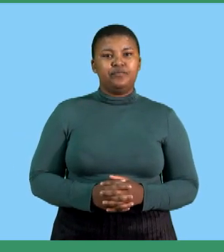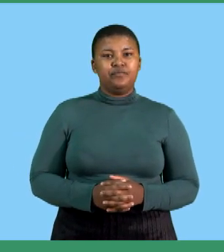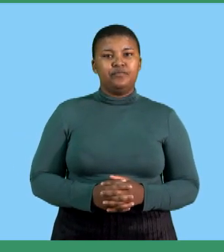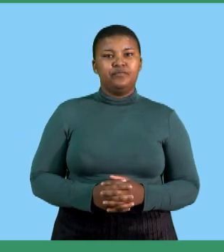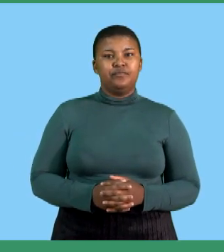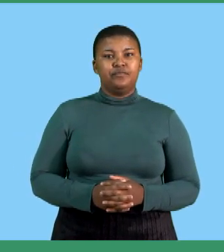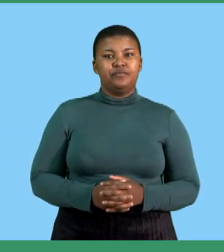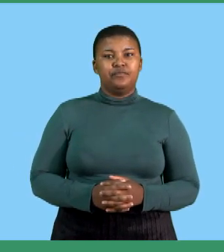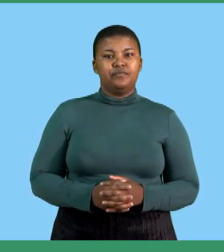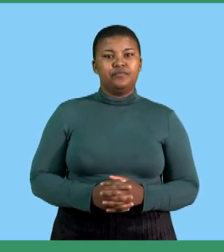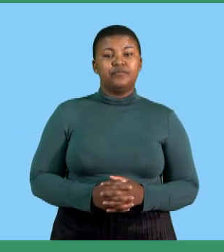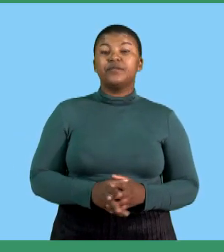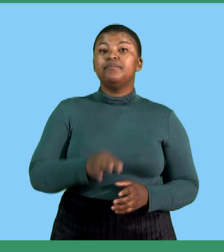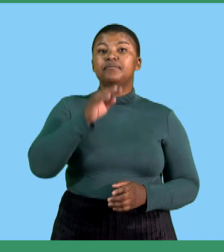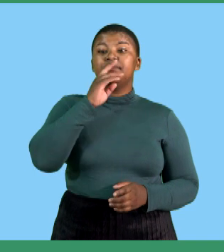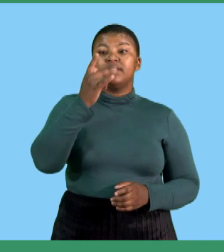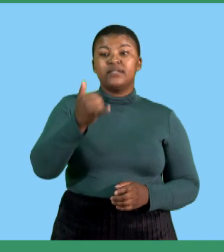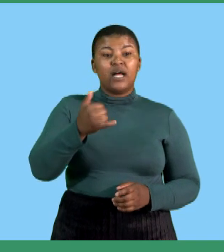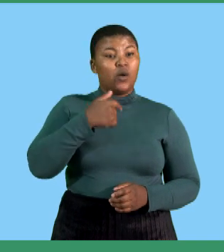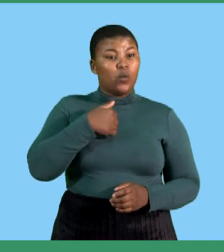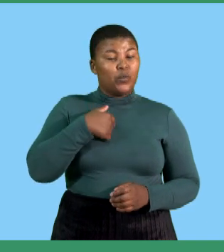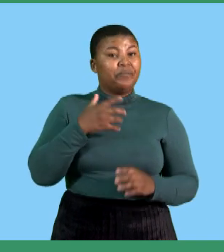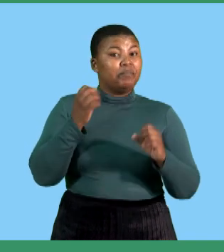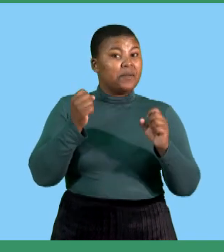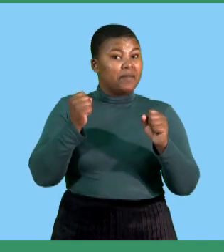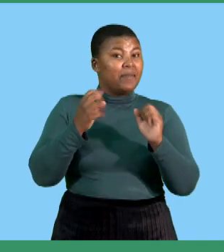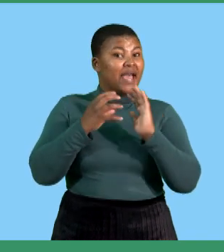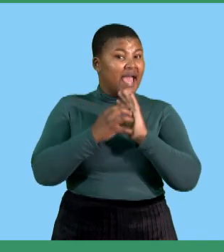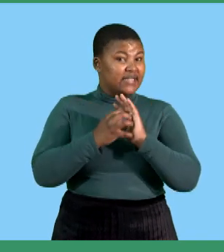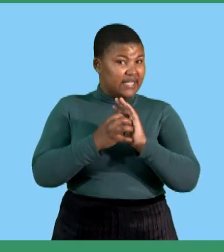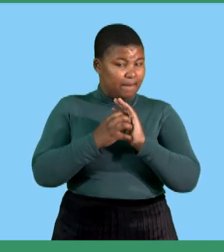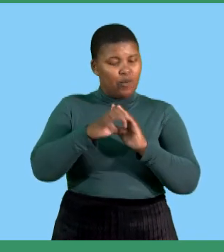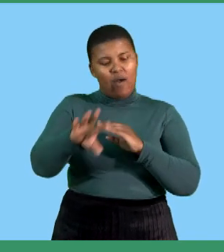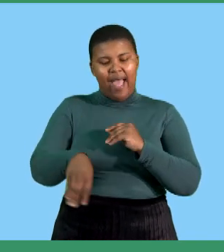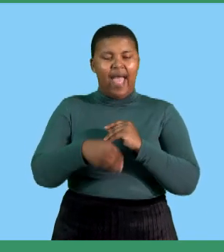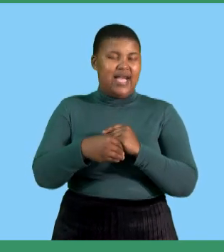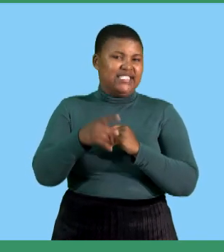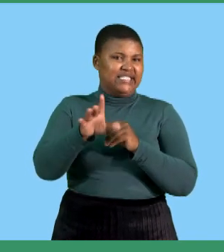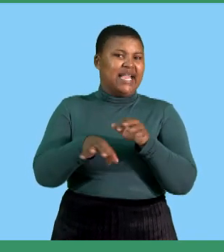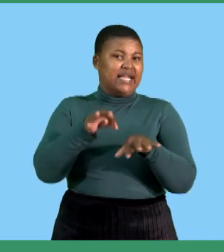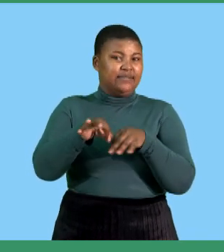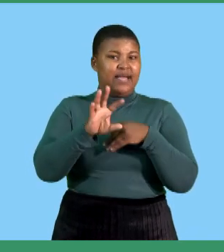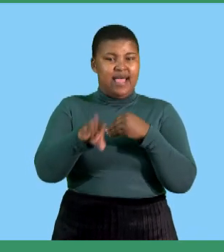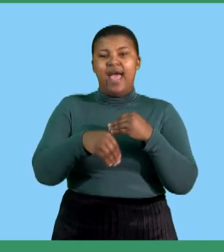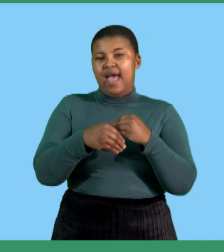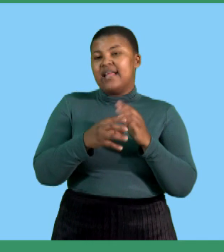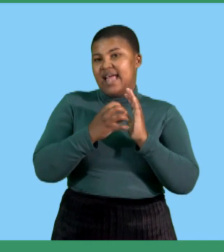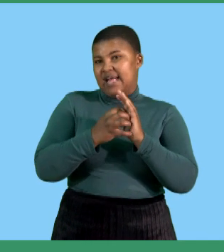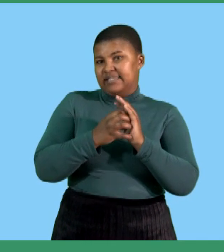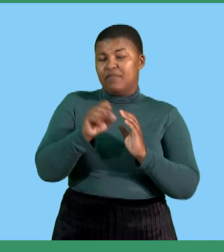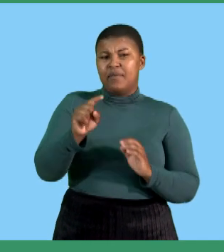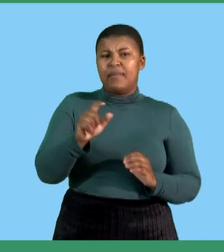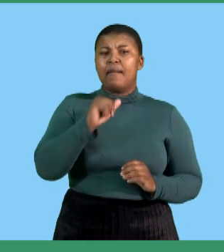decrease in consumer spending. So we are going to use an example when discussing this relationship. So we're